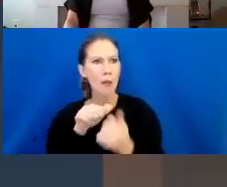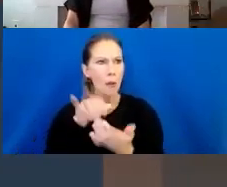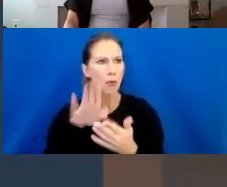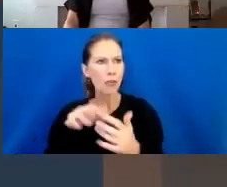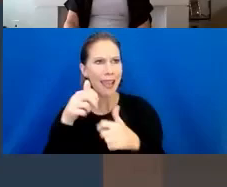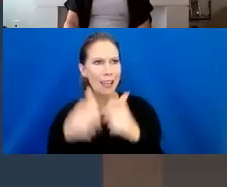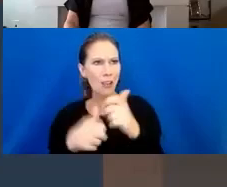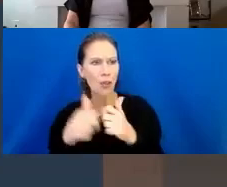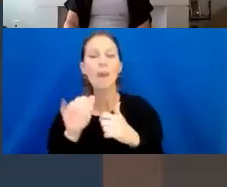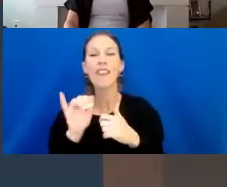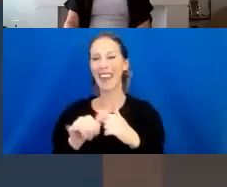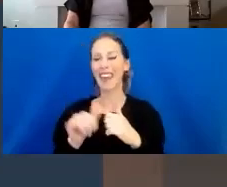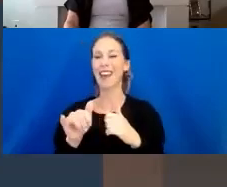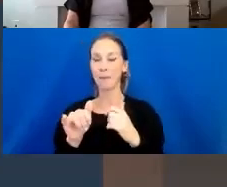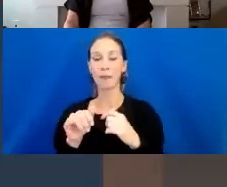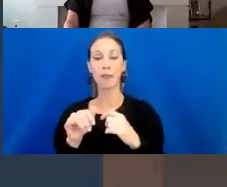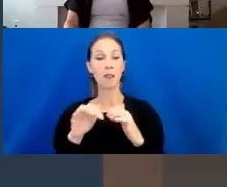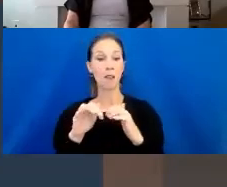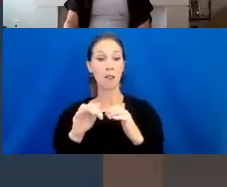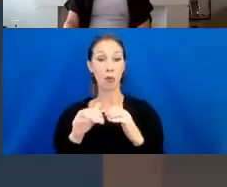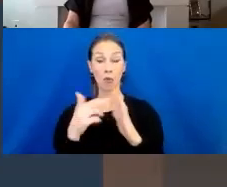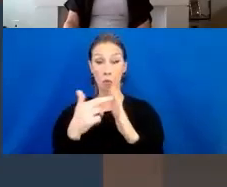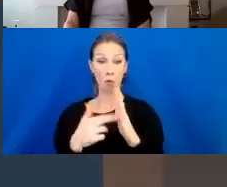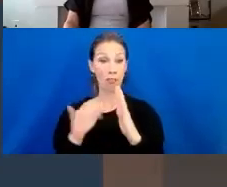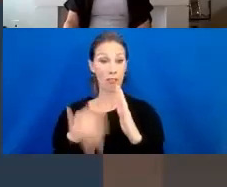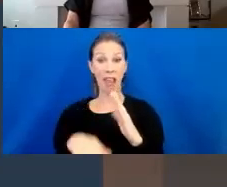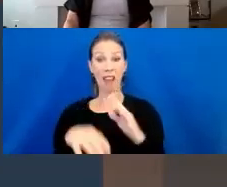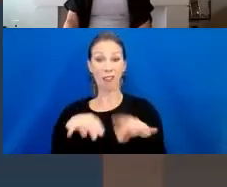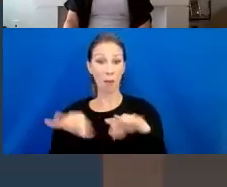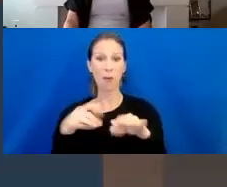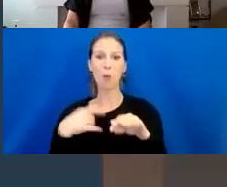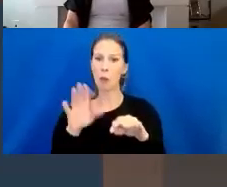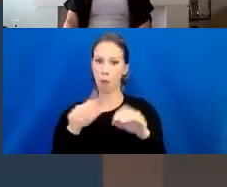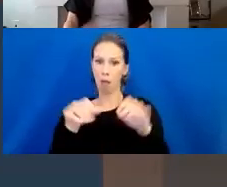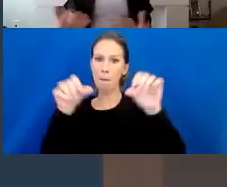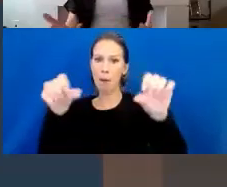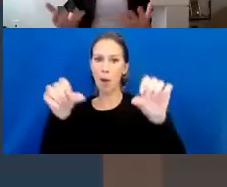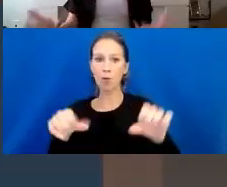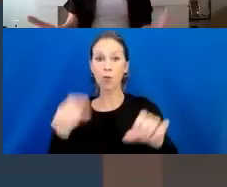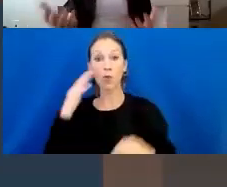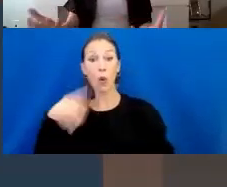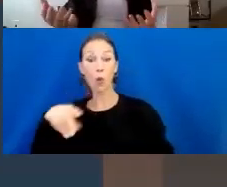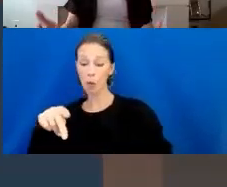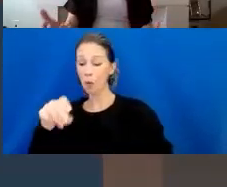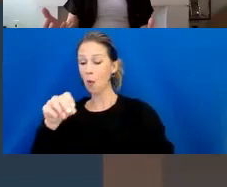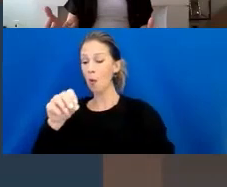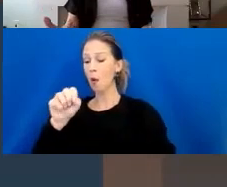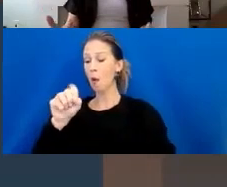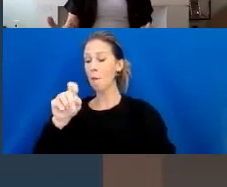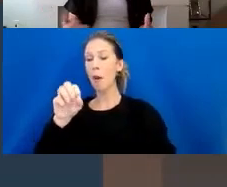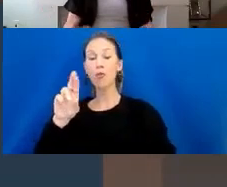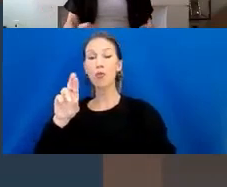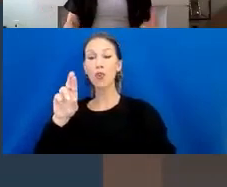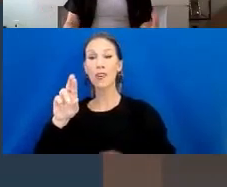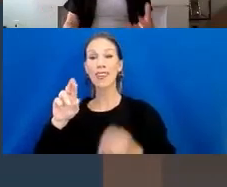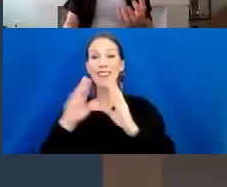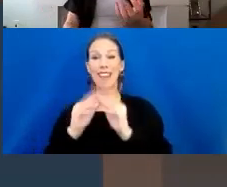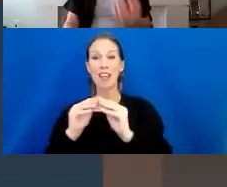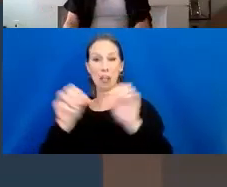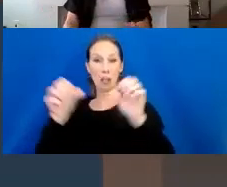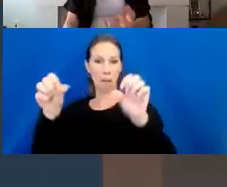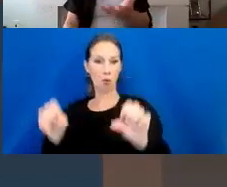will post. The poster session even operates much like the poster session. Each